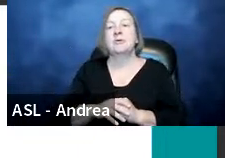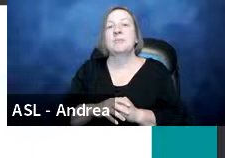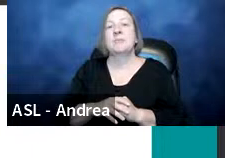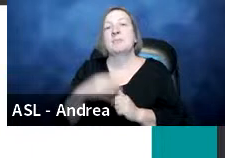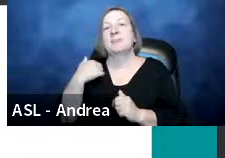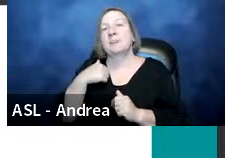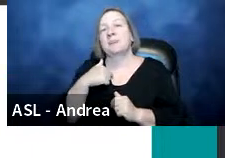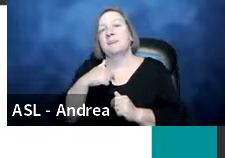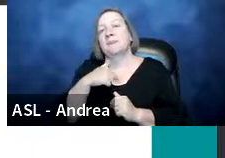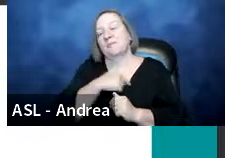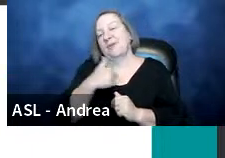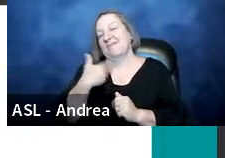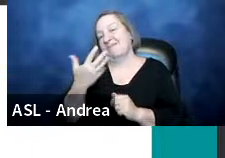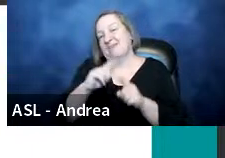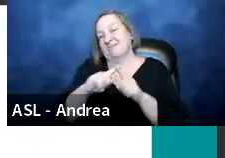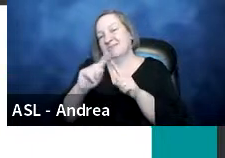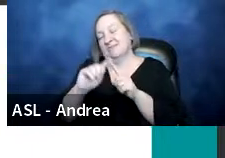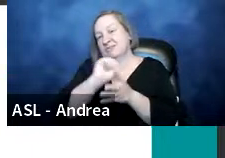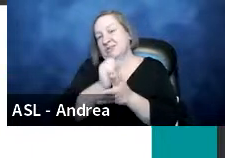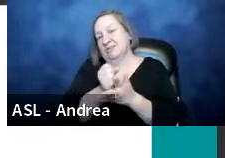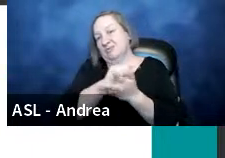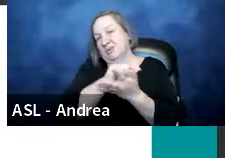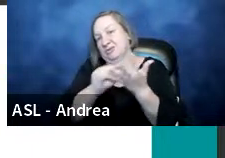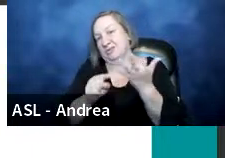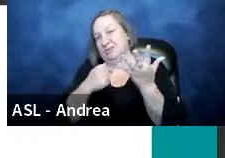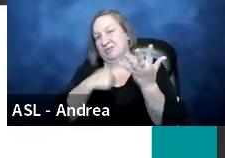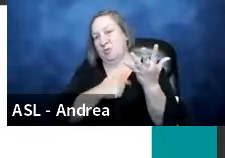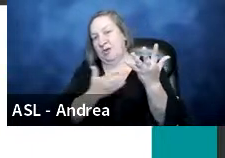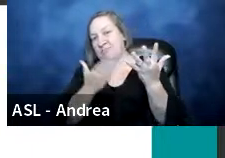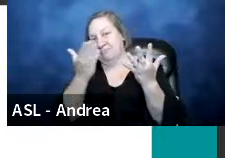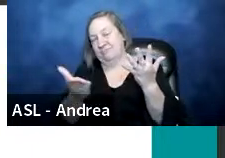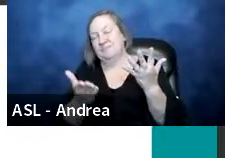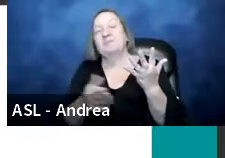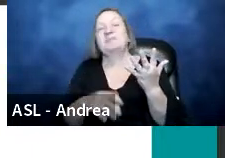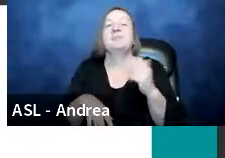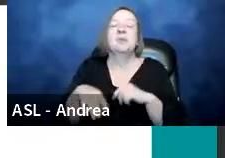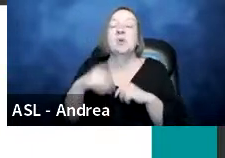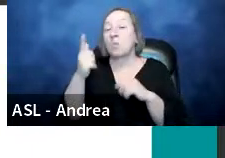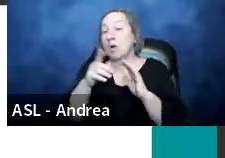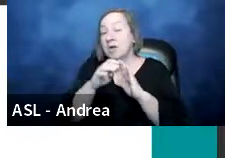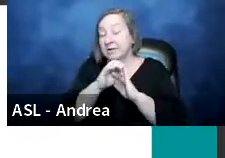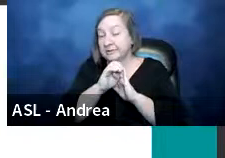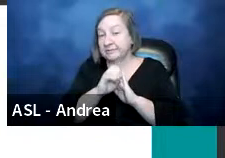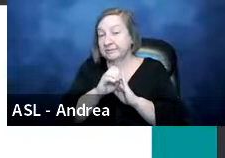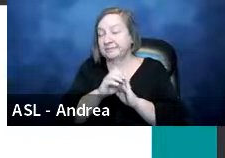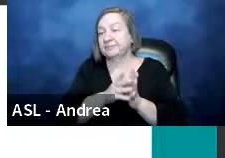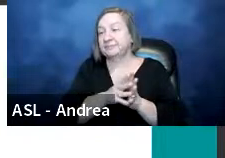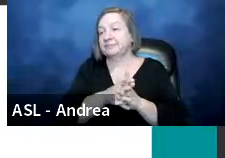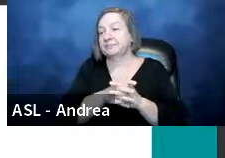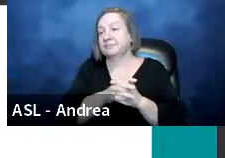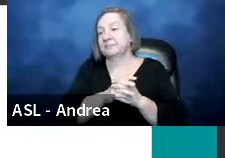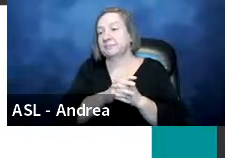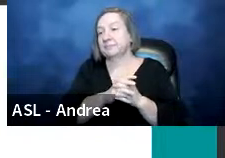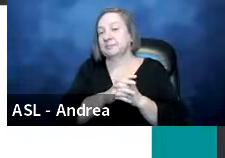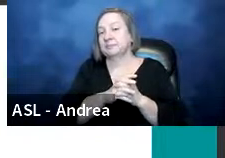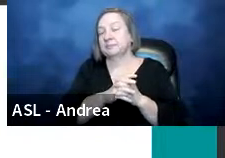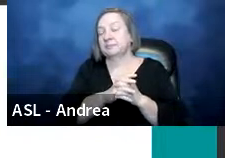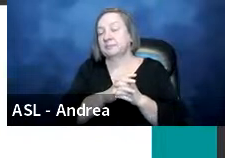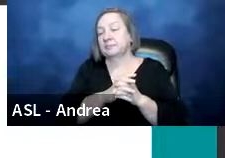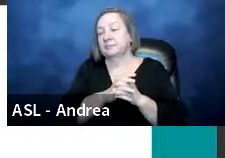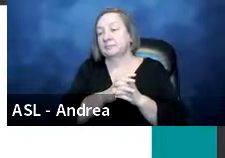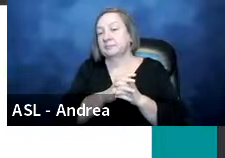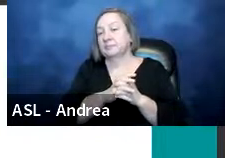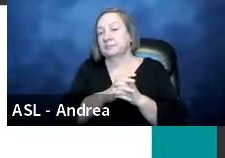5 different scenarios that we have put forward, and one of those scenarios includes a movable